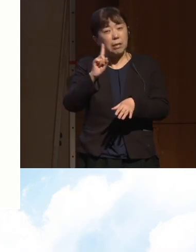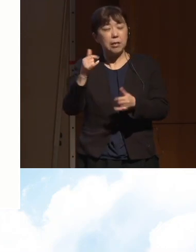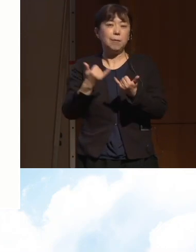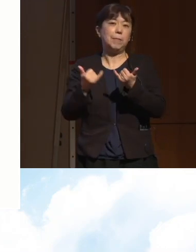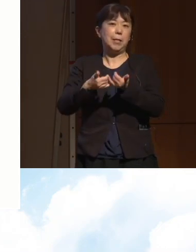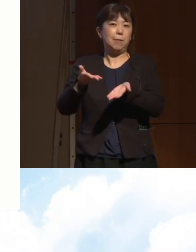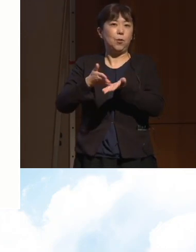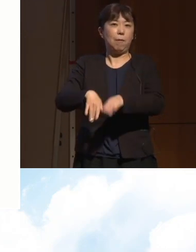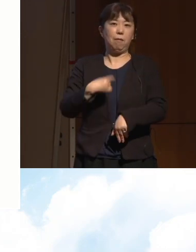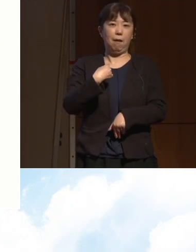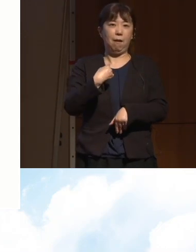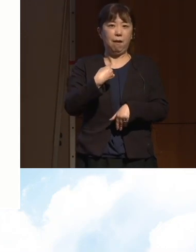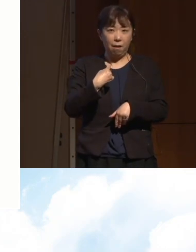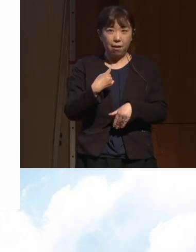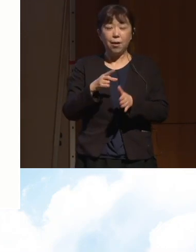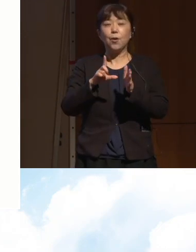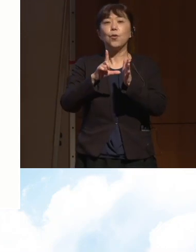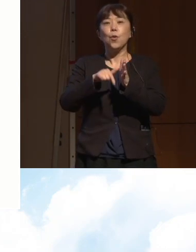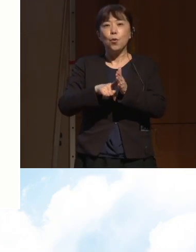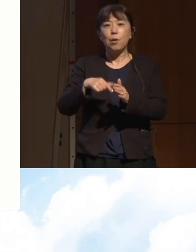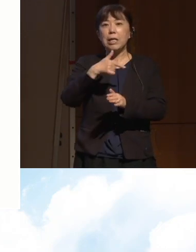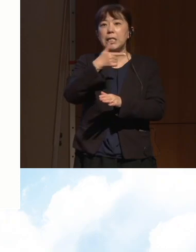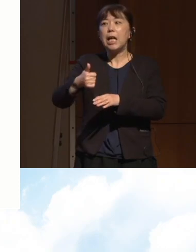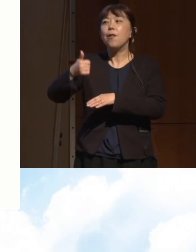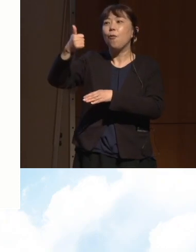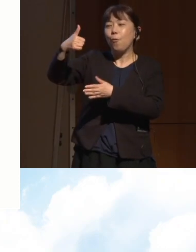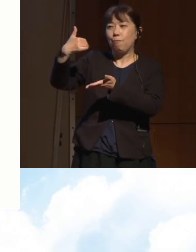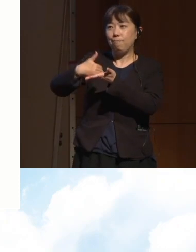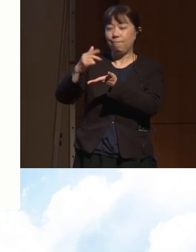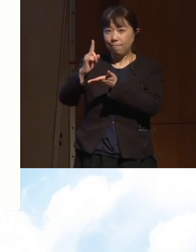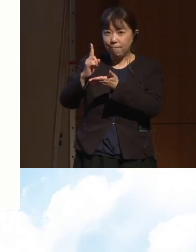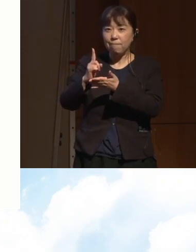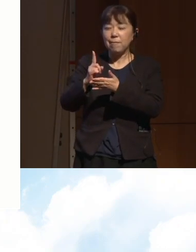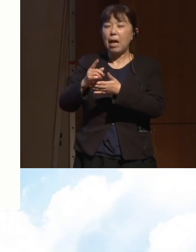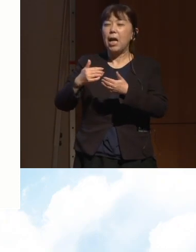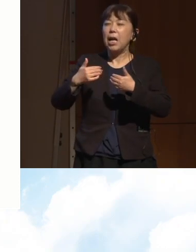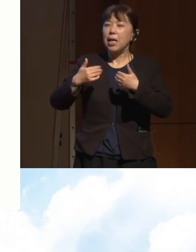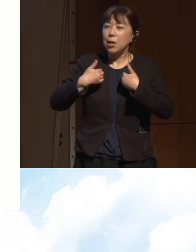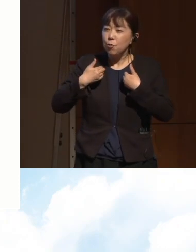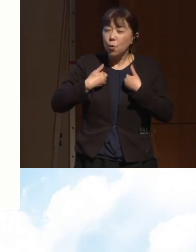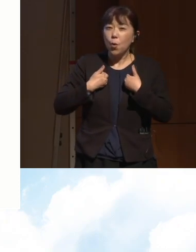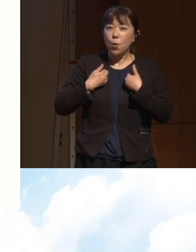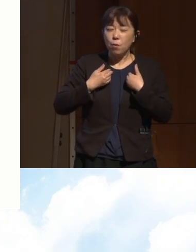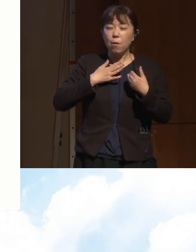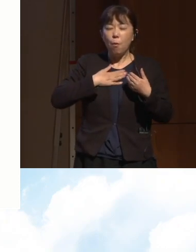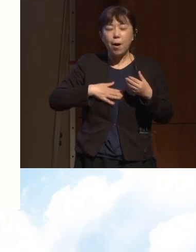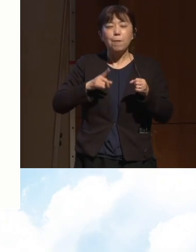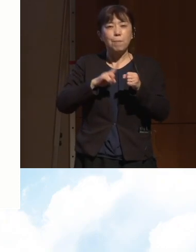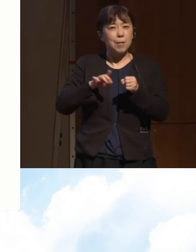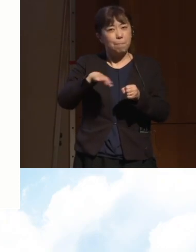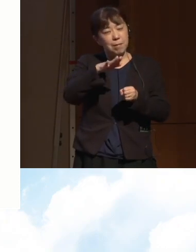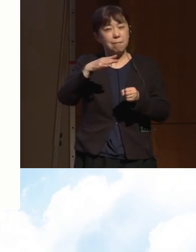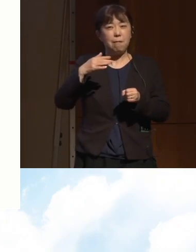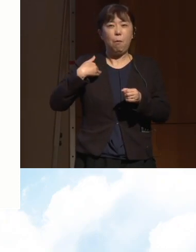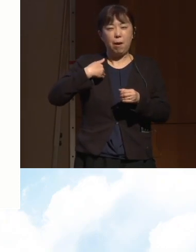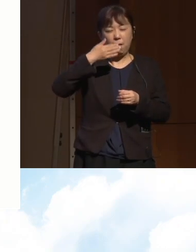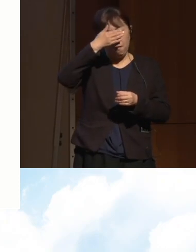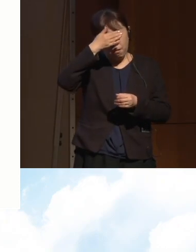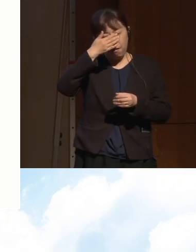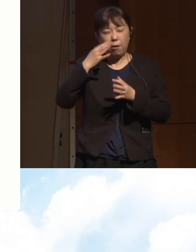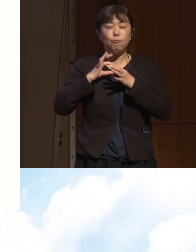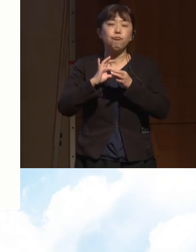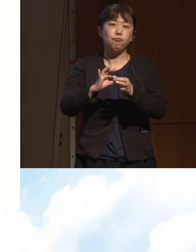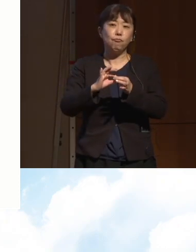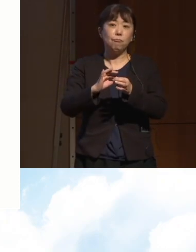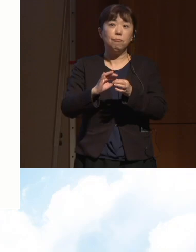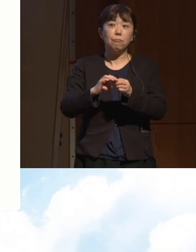we care until we do, and this is why we need basic research and we need to support it. So this is the real importance of